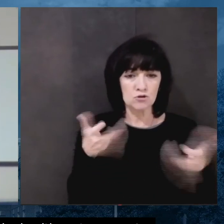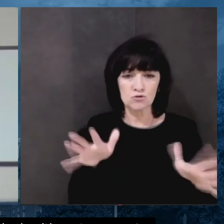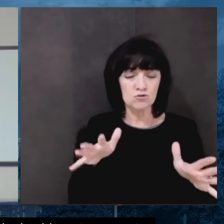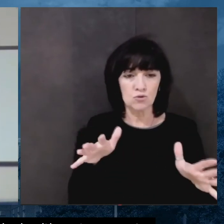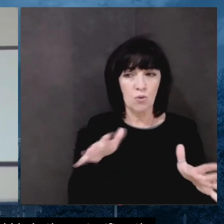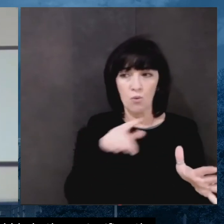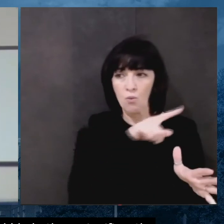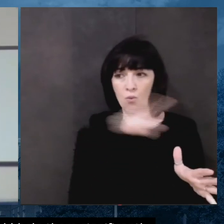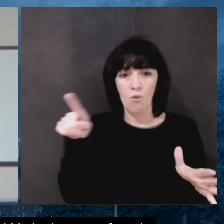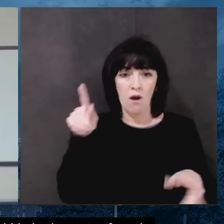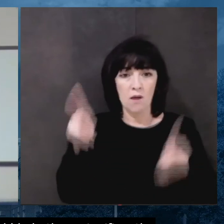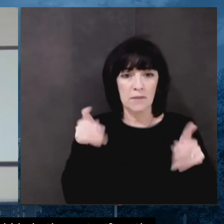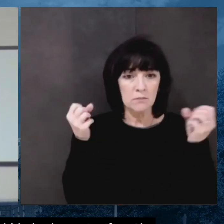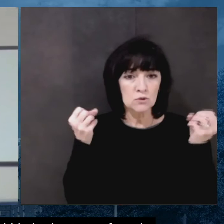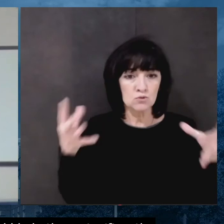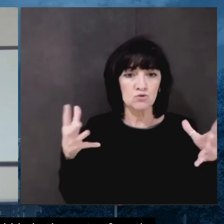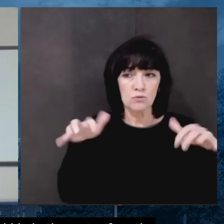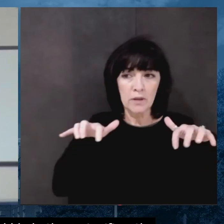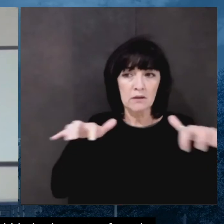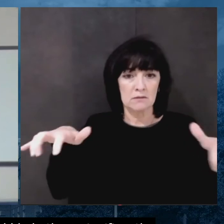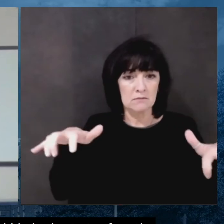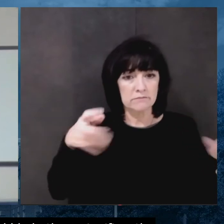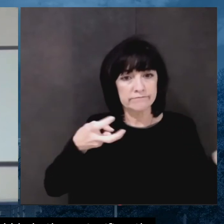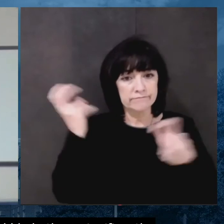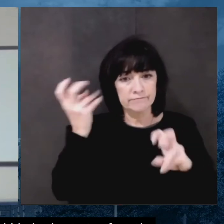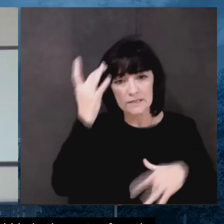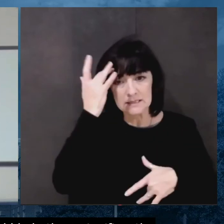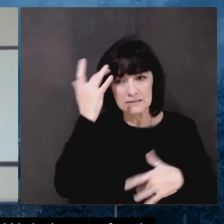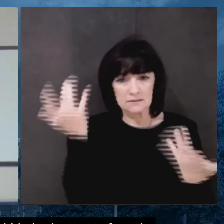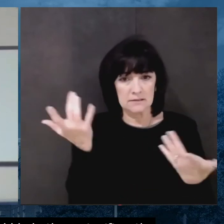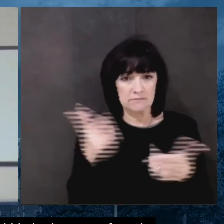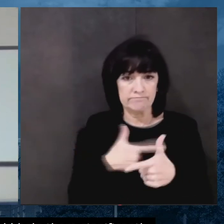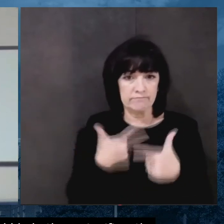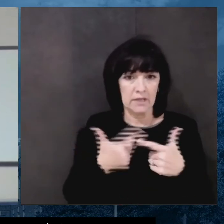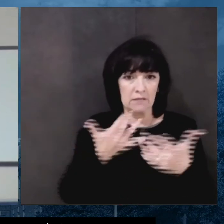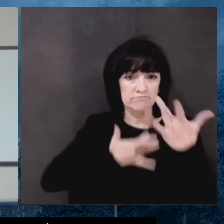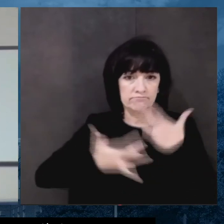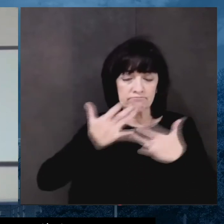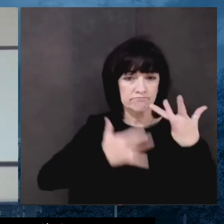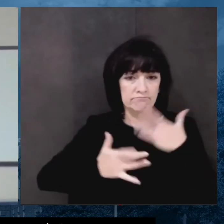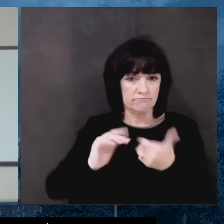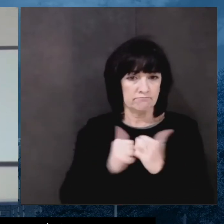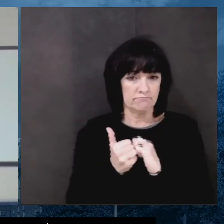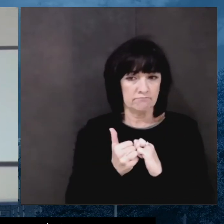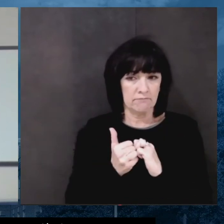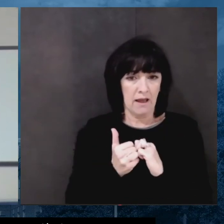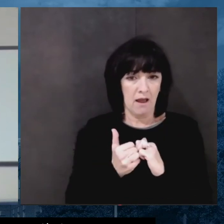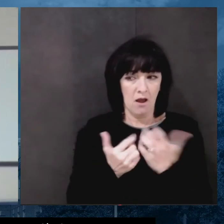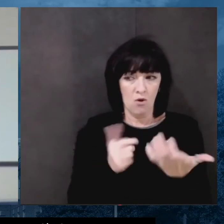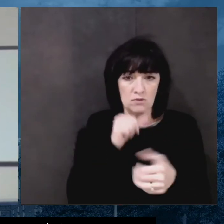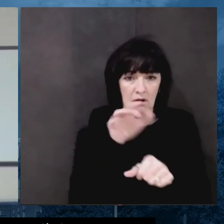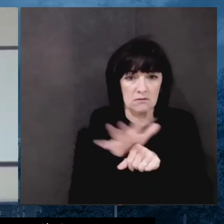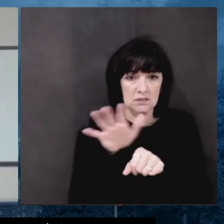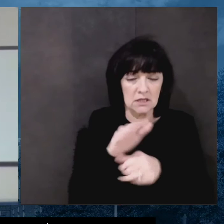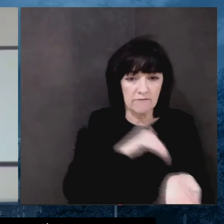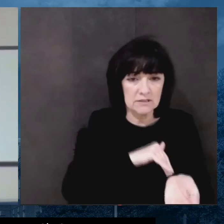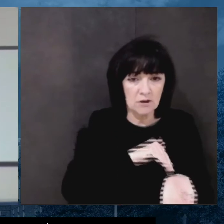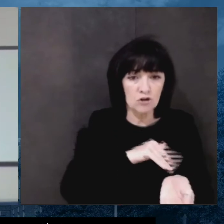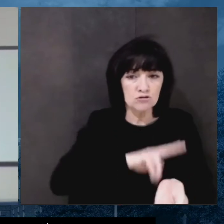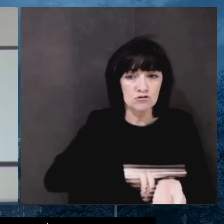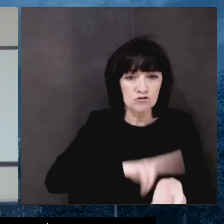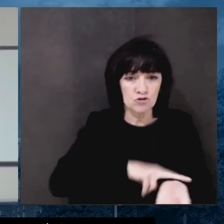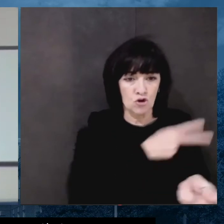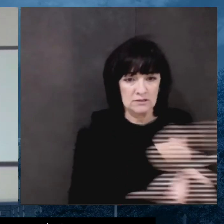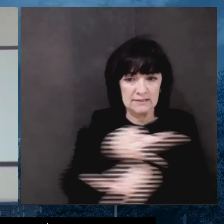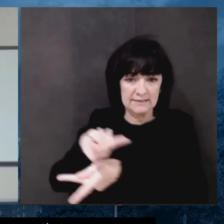needed. We also want to make sure that we're kind of addressing multiple groups within each phases. We don't want to just focus on one